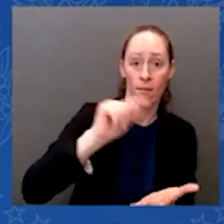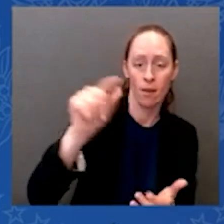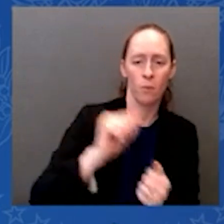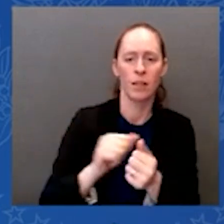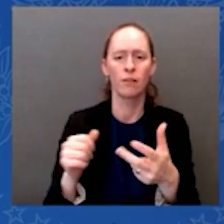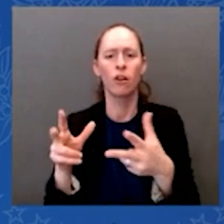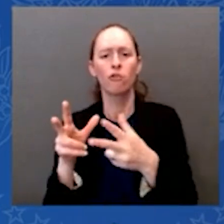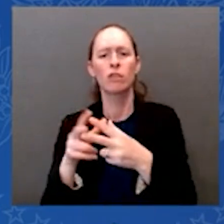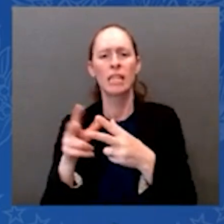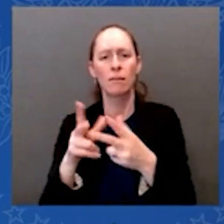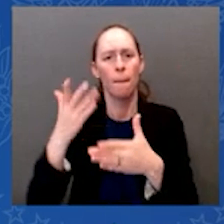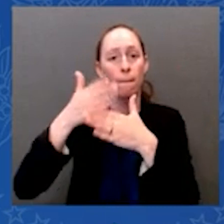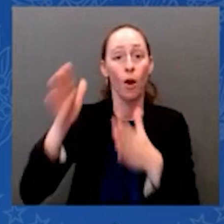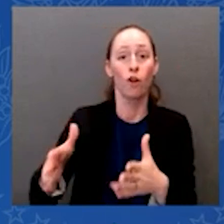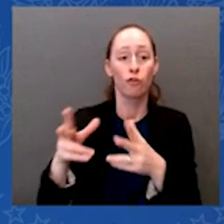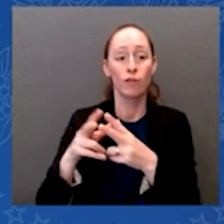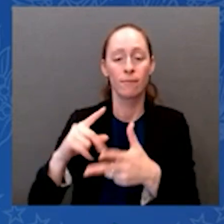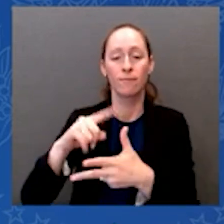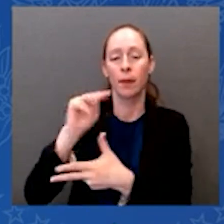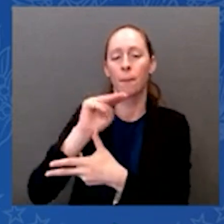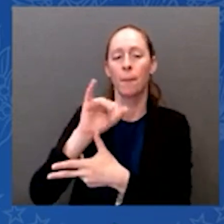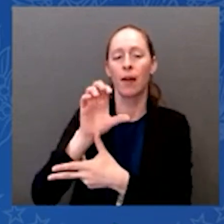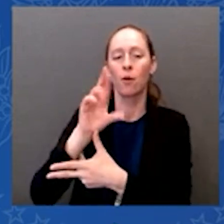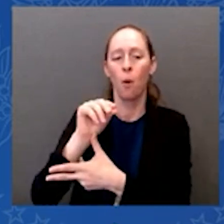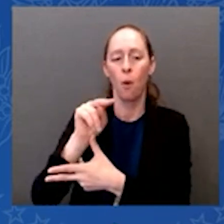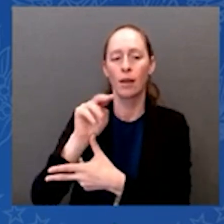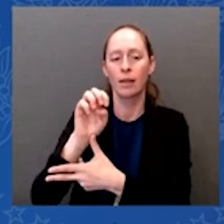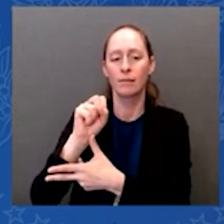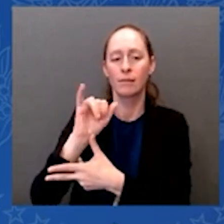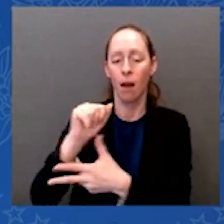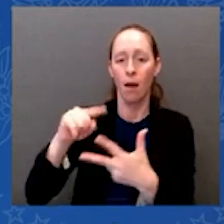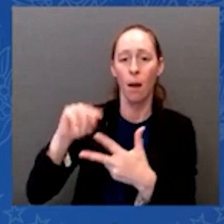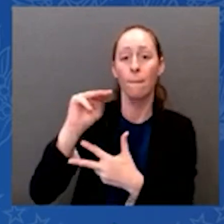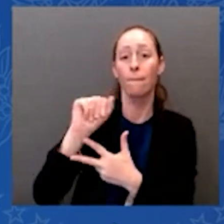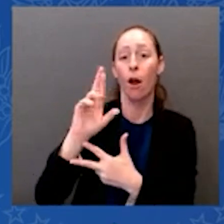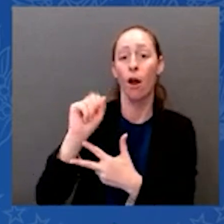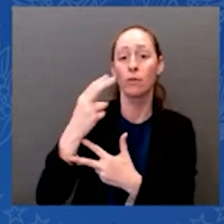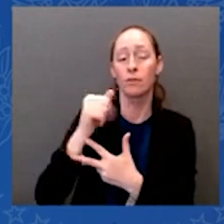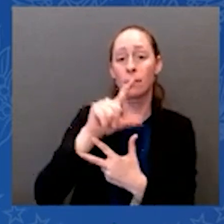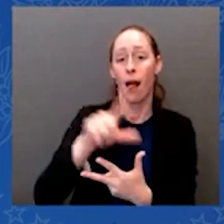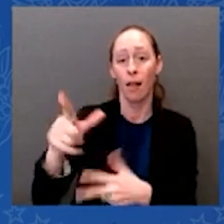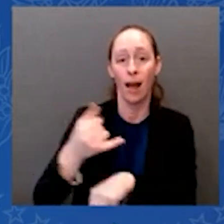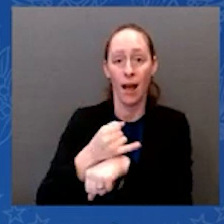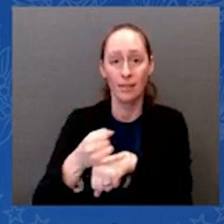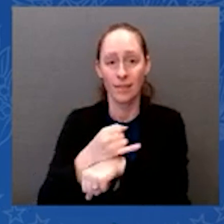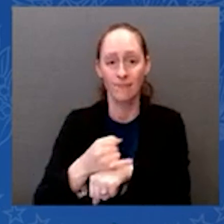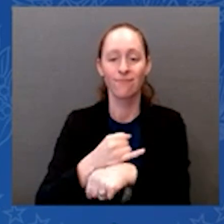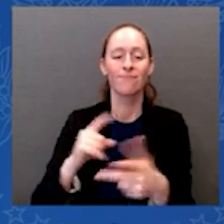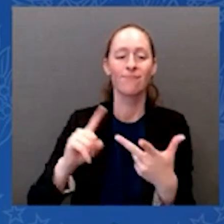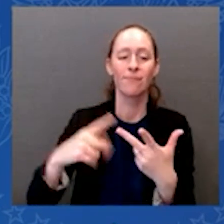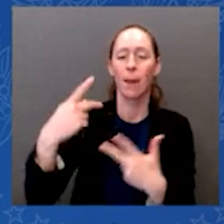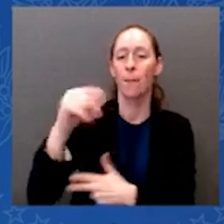the Republic of the Marshall Islands, and the Republic of Palau. The United States is committed to consulting with all of you and